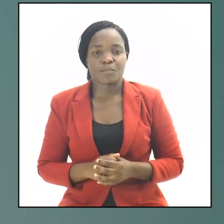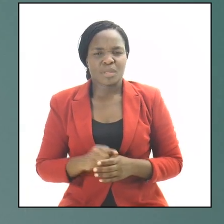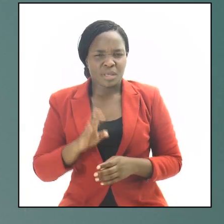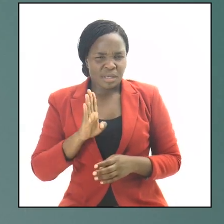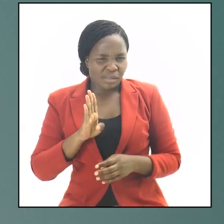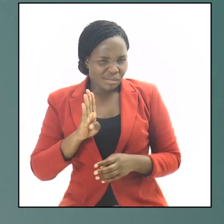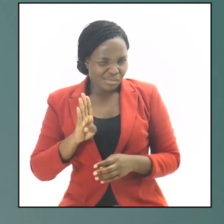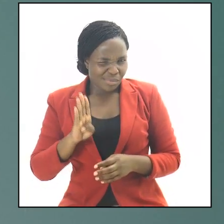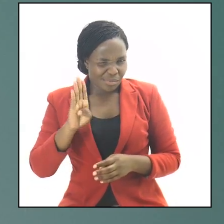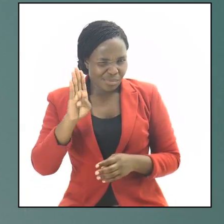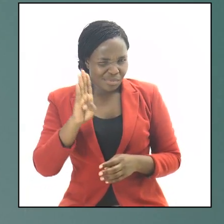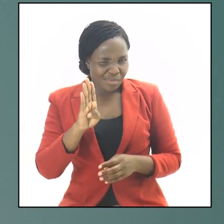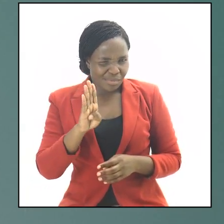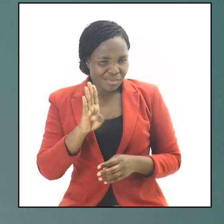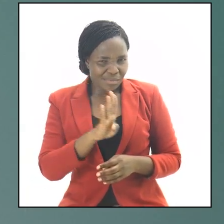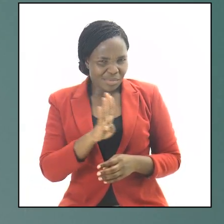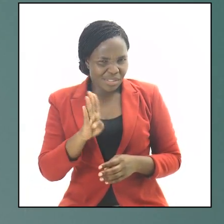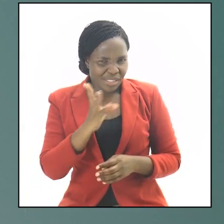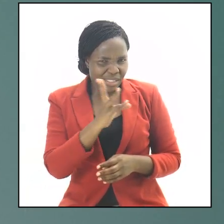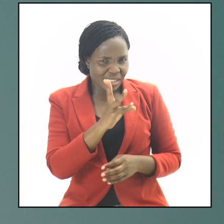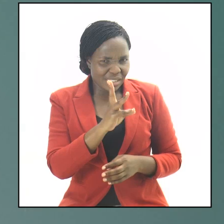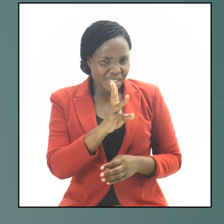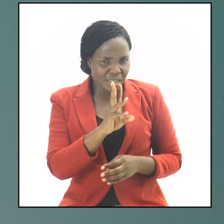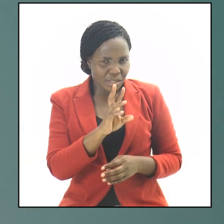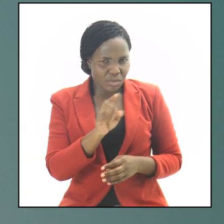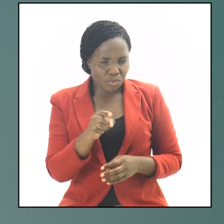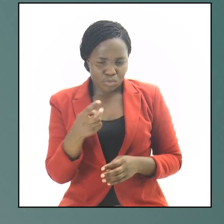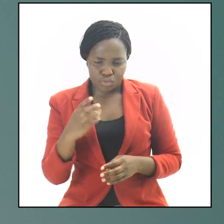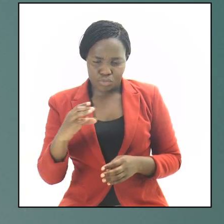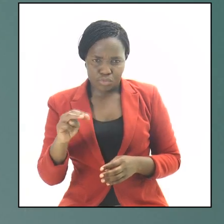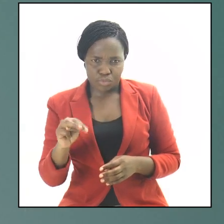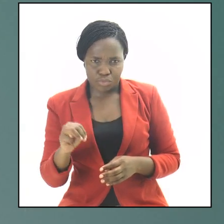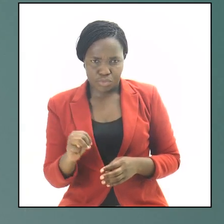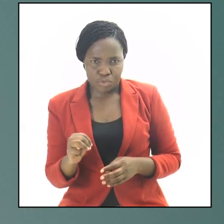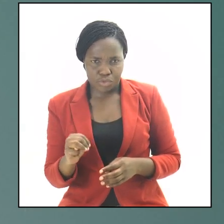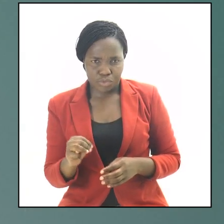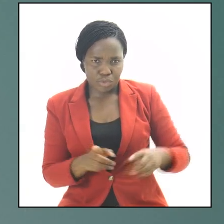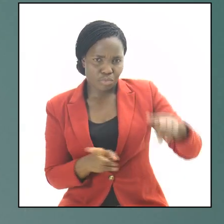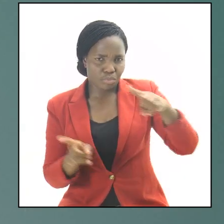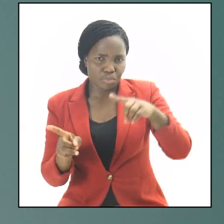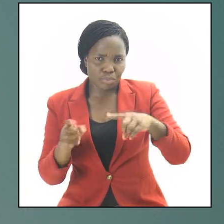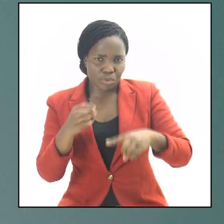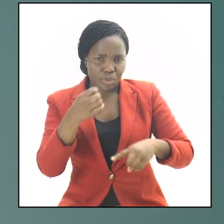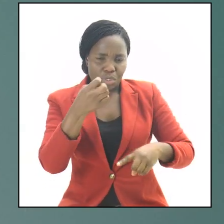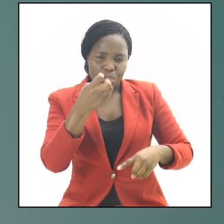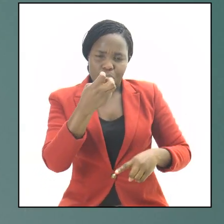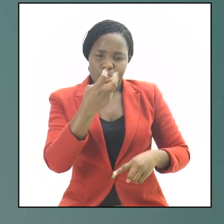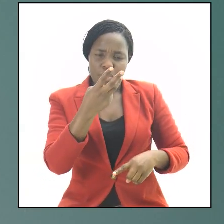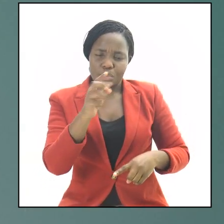like 6.2 centimeter and the perpendicular height is